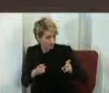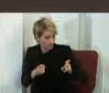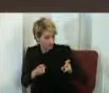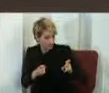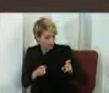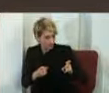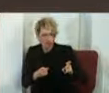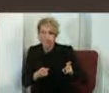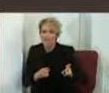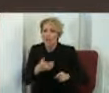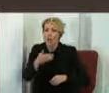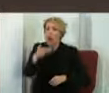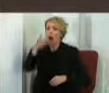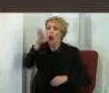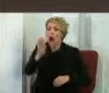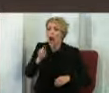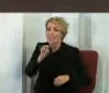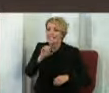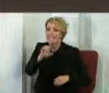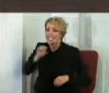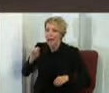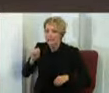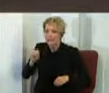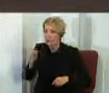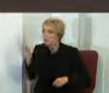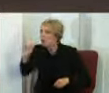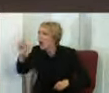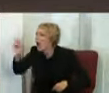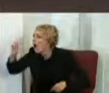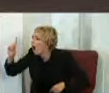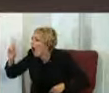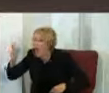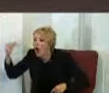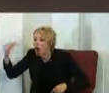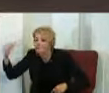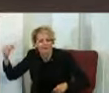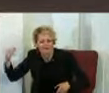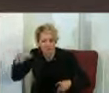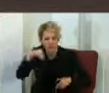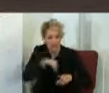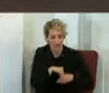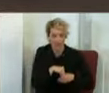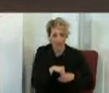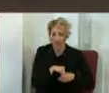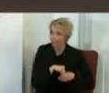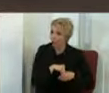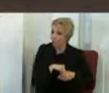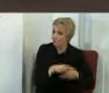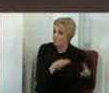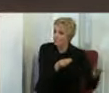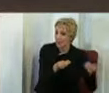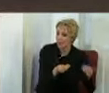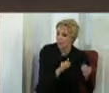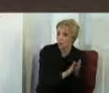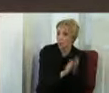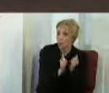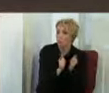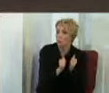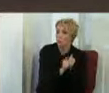this godness is in us, but it's given with a request, or rather I should say it's given with an